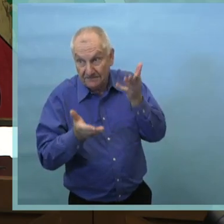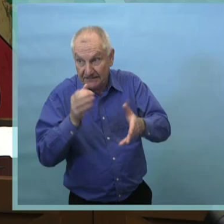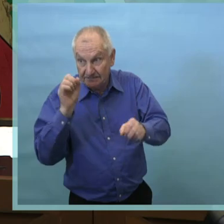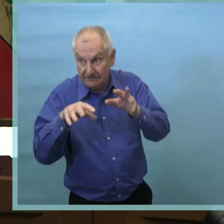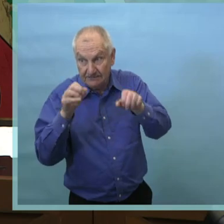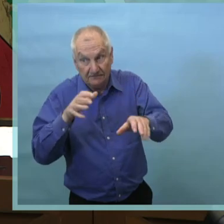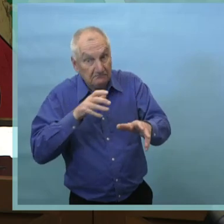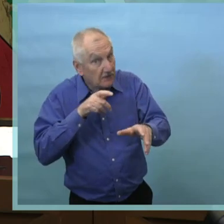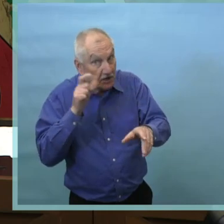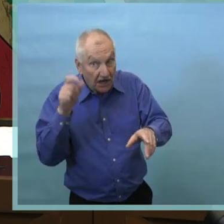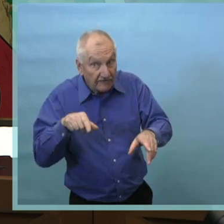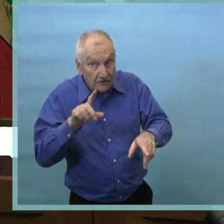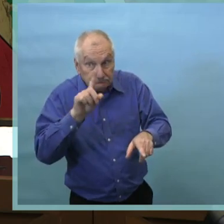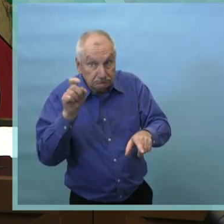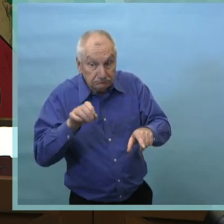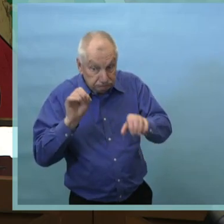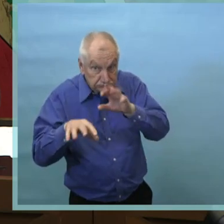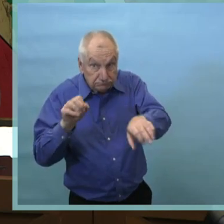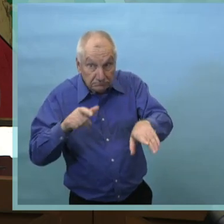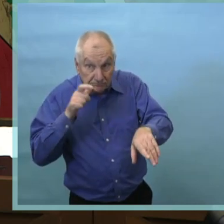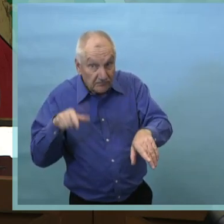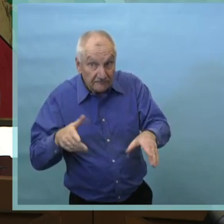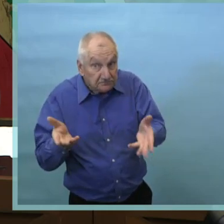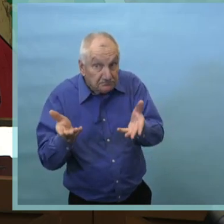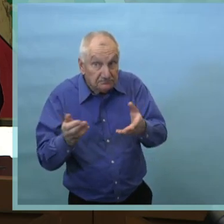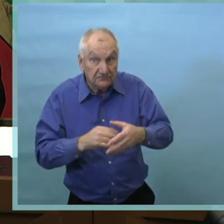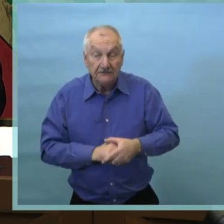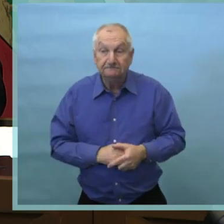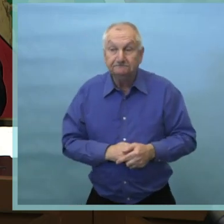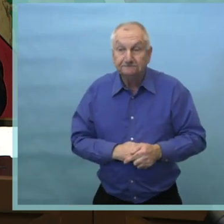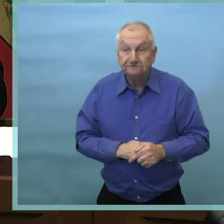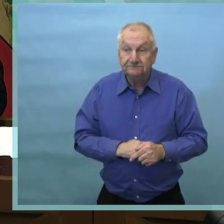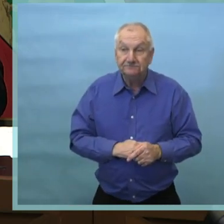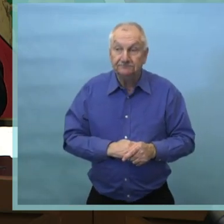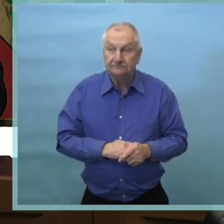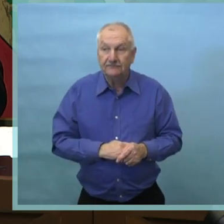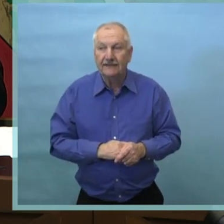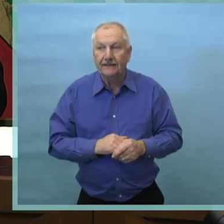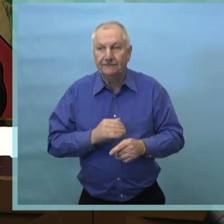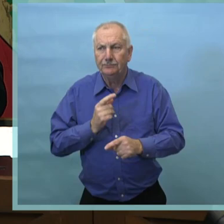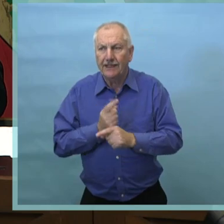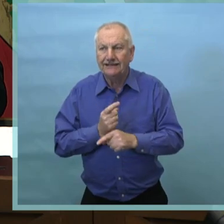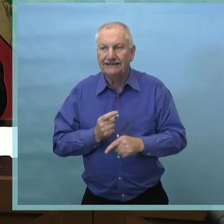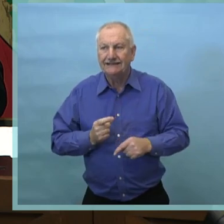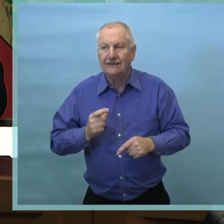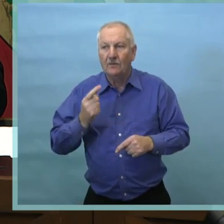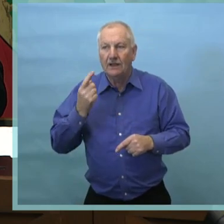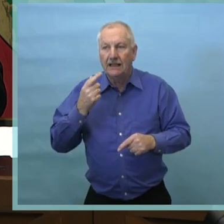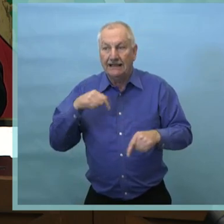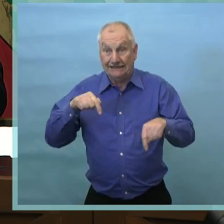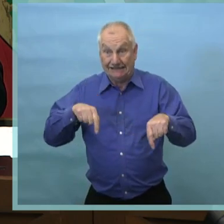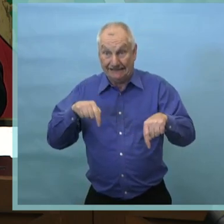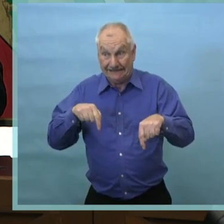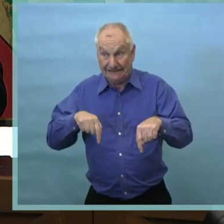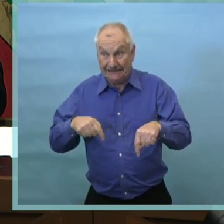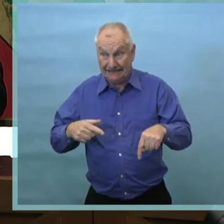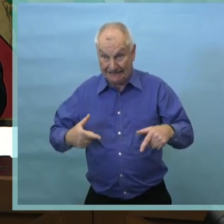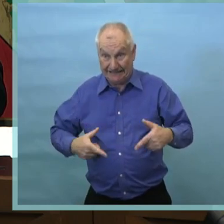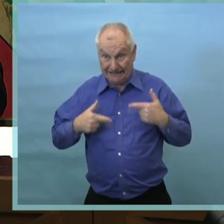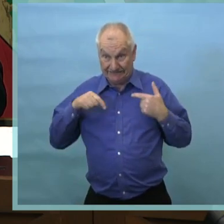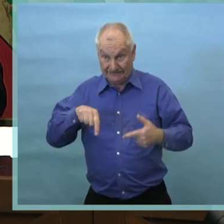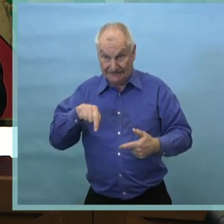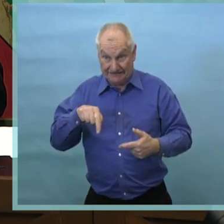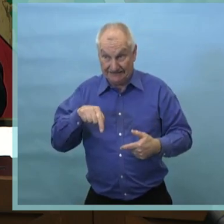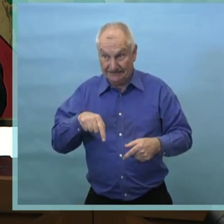of right? As in, yeah, right. And you know, we all understand that we live at the bottom of what used to be a lake,